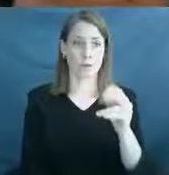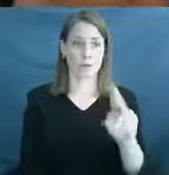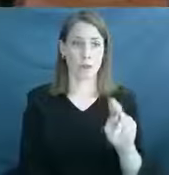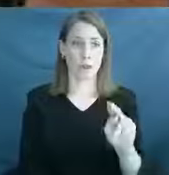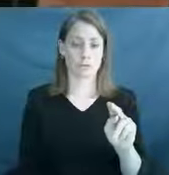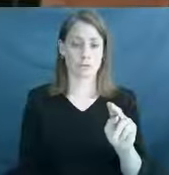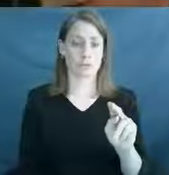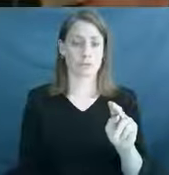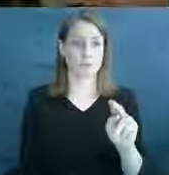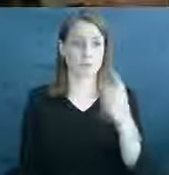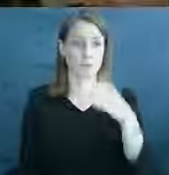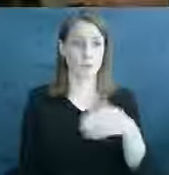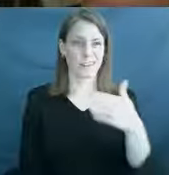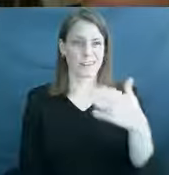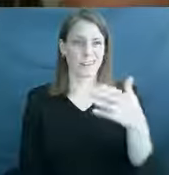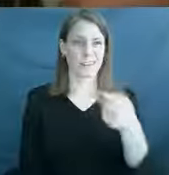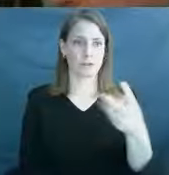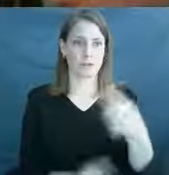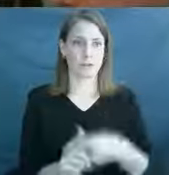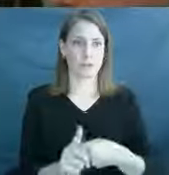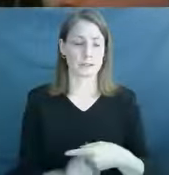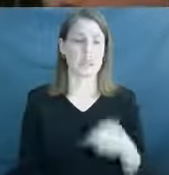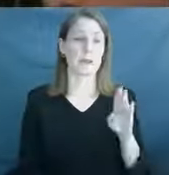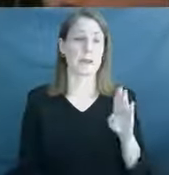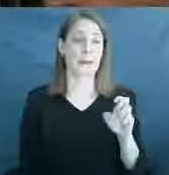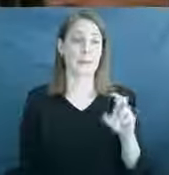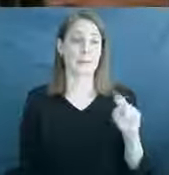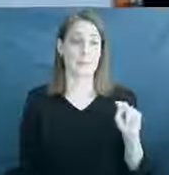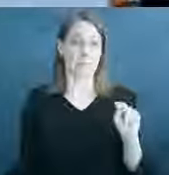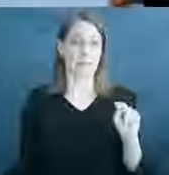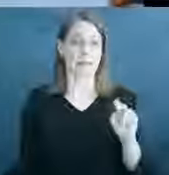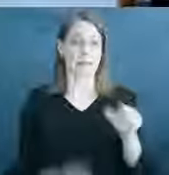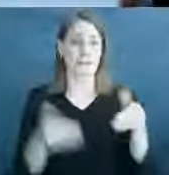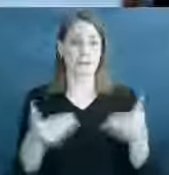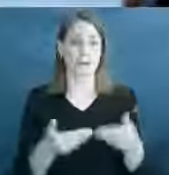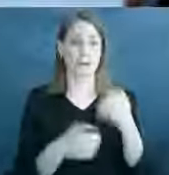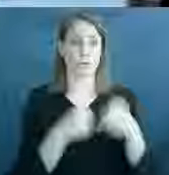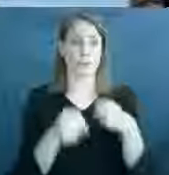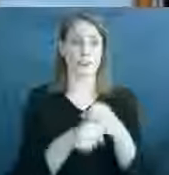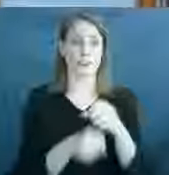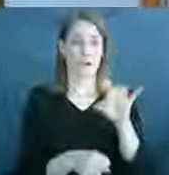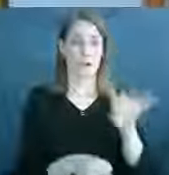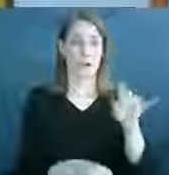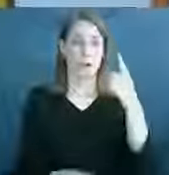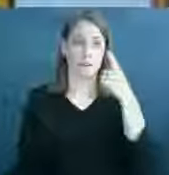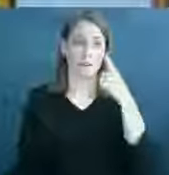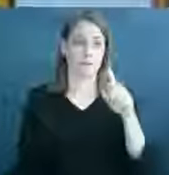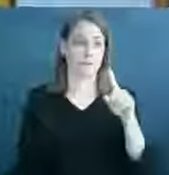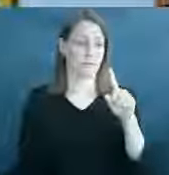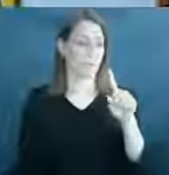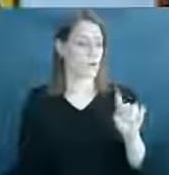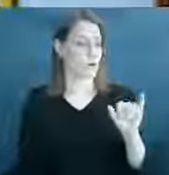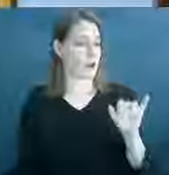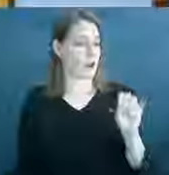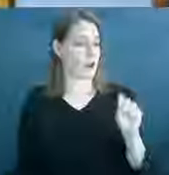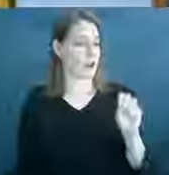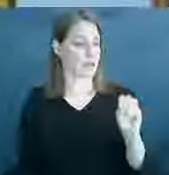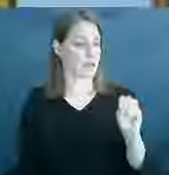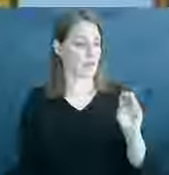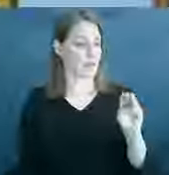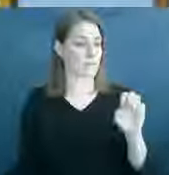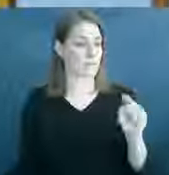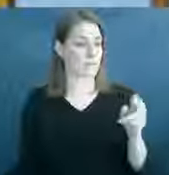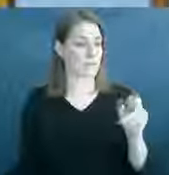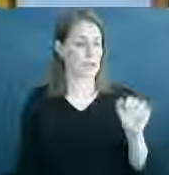John Bailey will be following Ben's progress over the next few months. Okay, have you all got a pencil? Ben's introducing Year 8